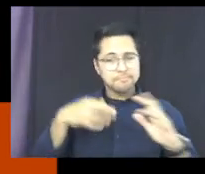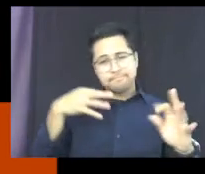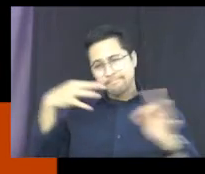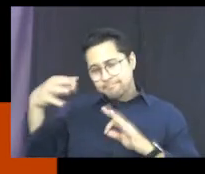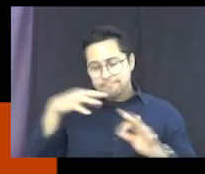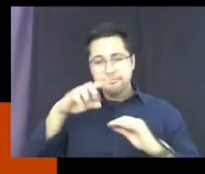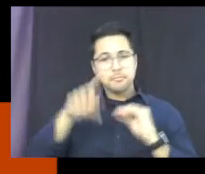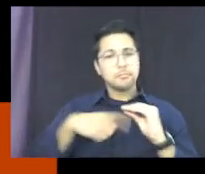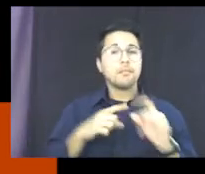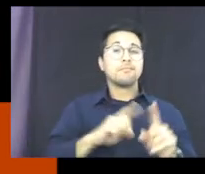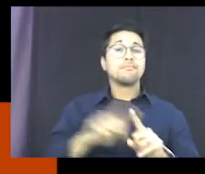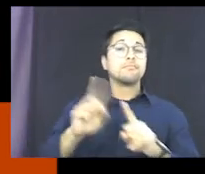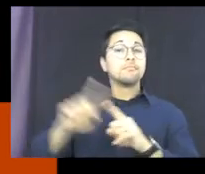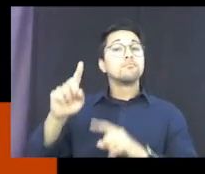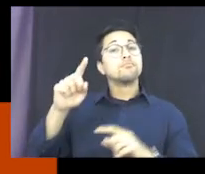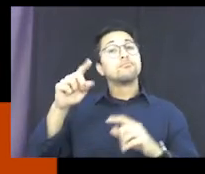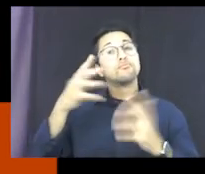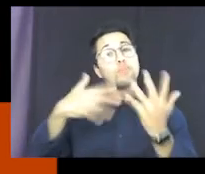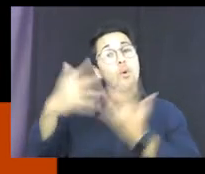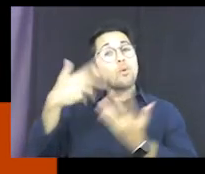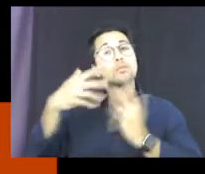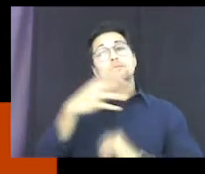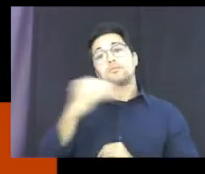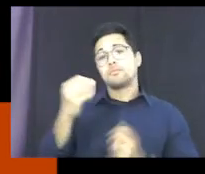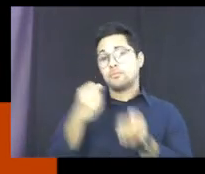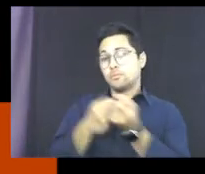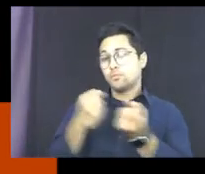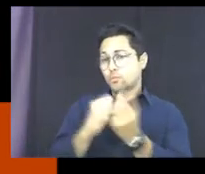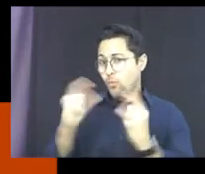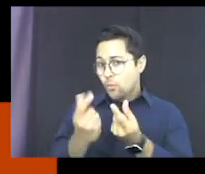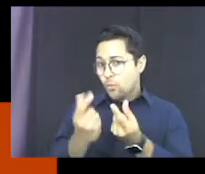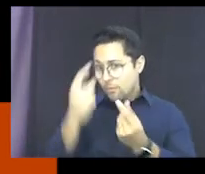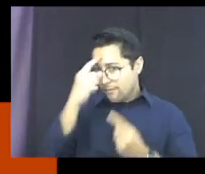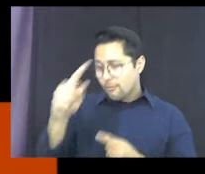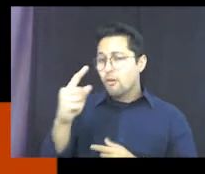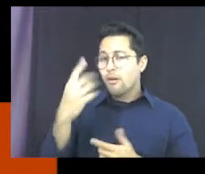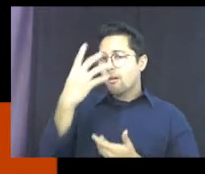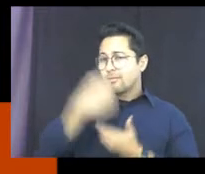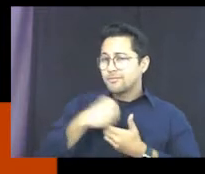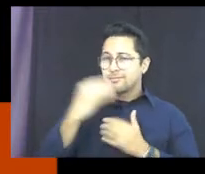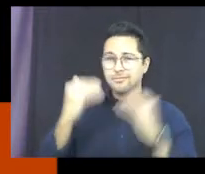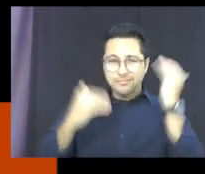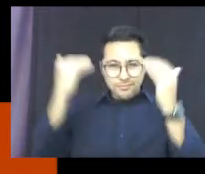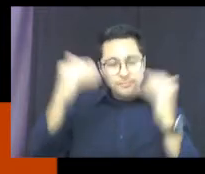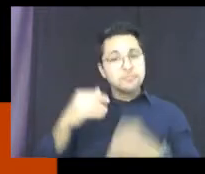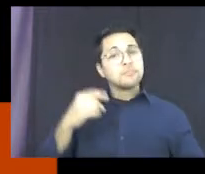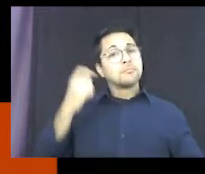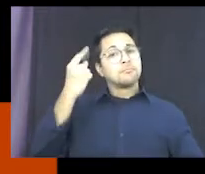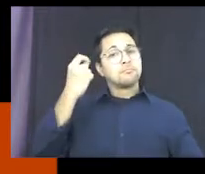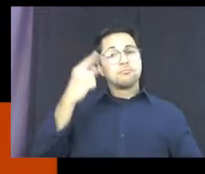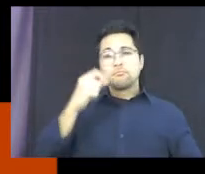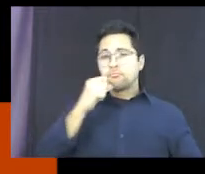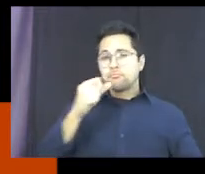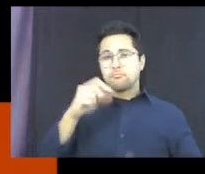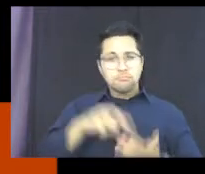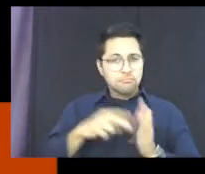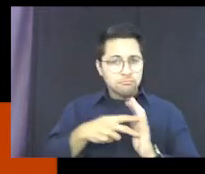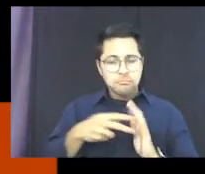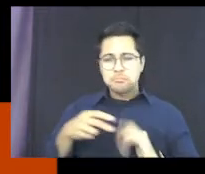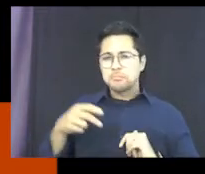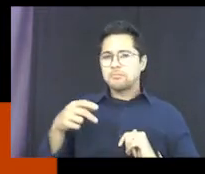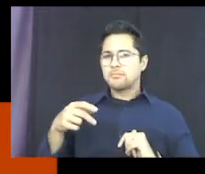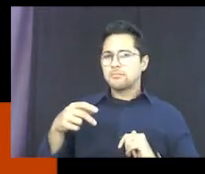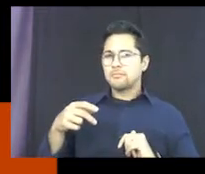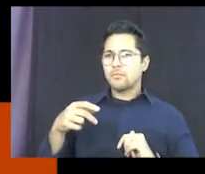various social and support groups that exist for autistic adults. It is not intended to be a statement